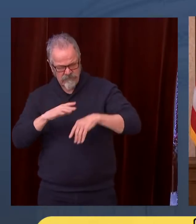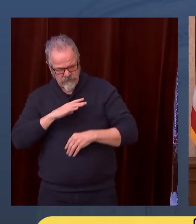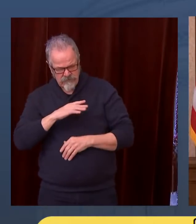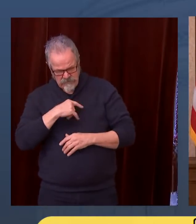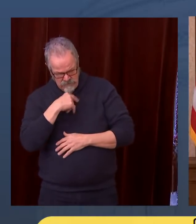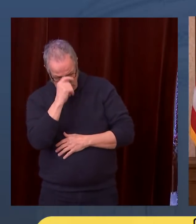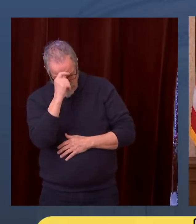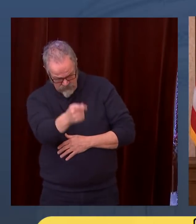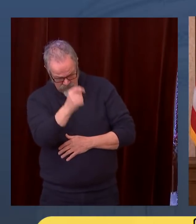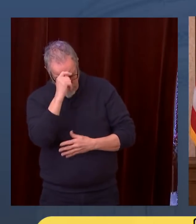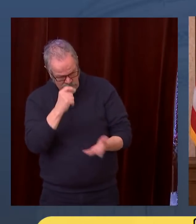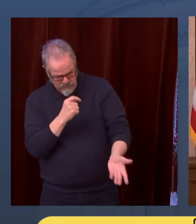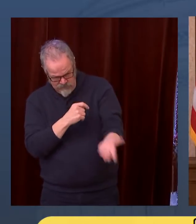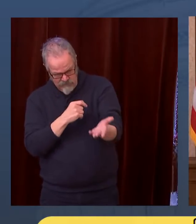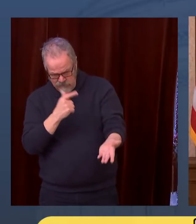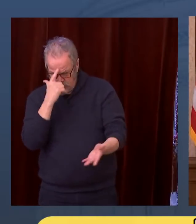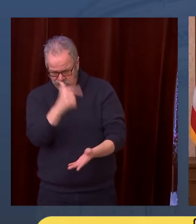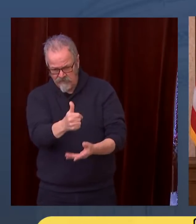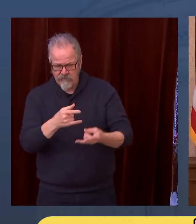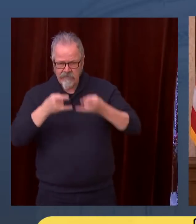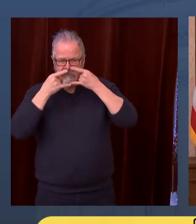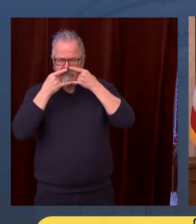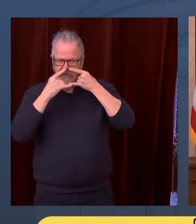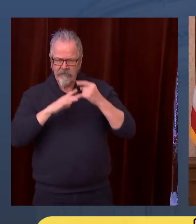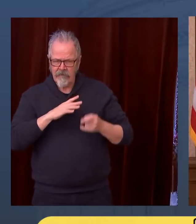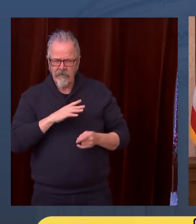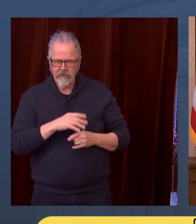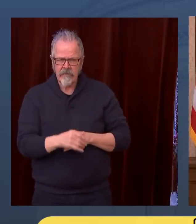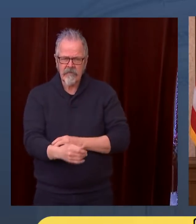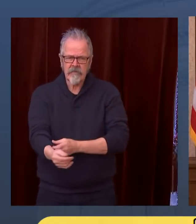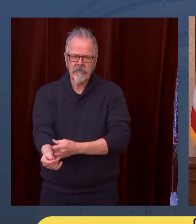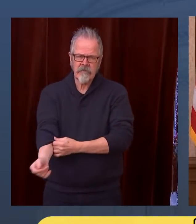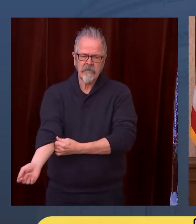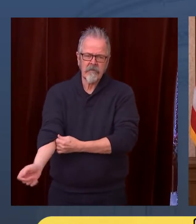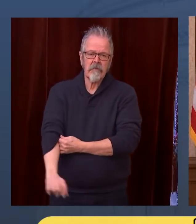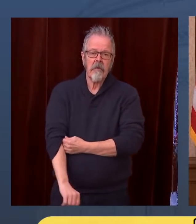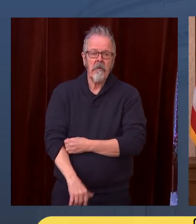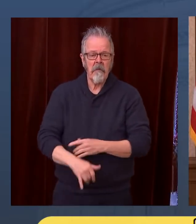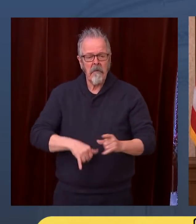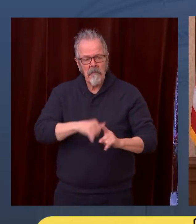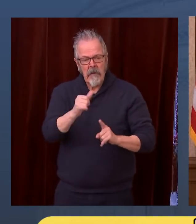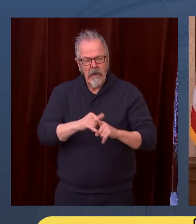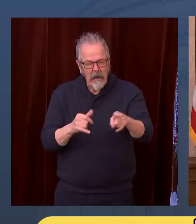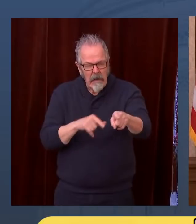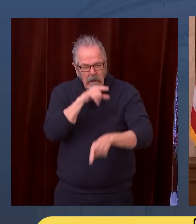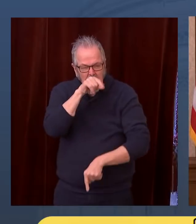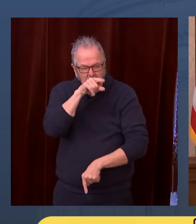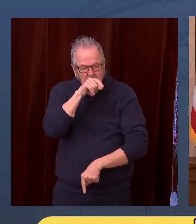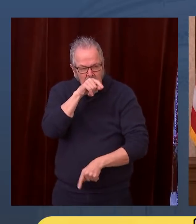bullied as well, and I know our schools are going to protect them in this regard.